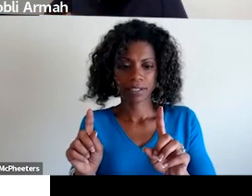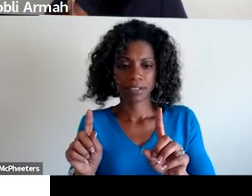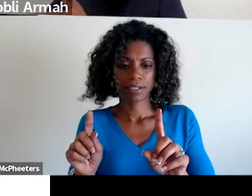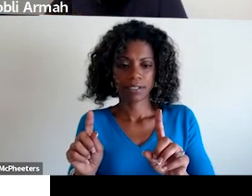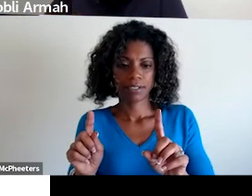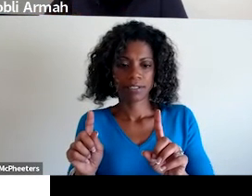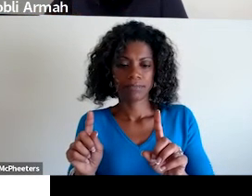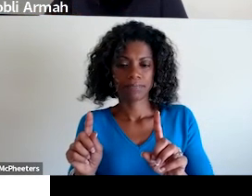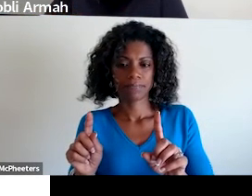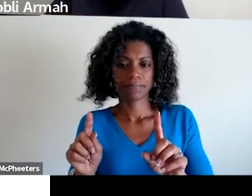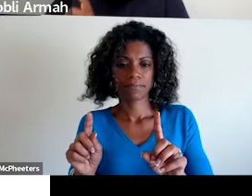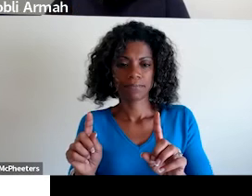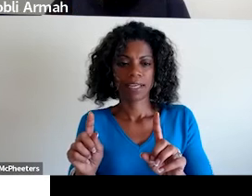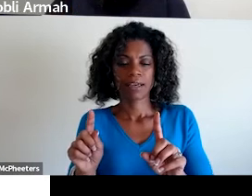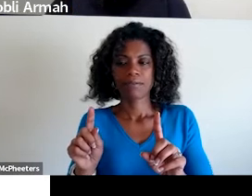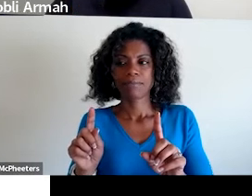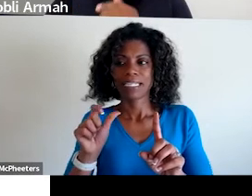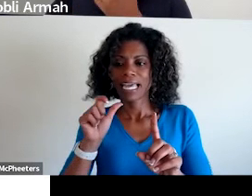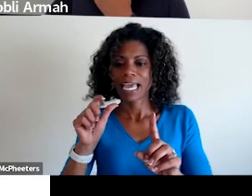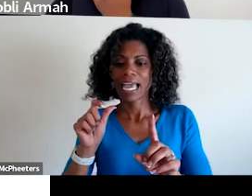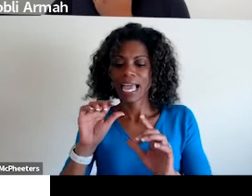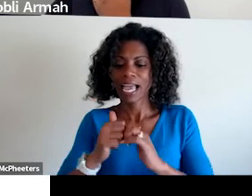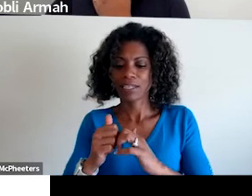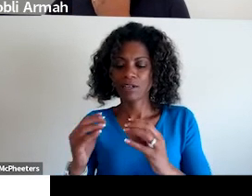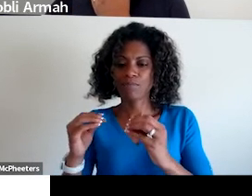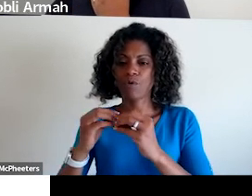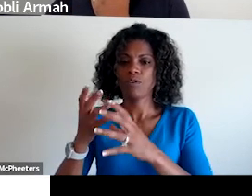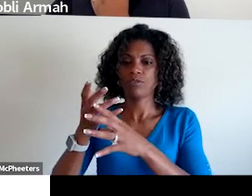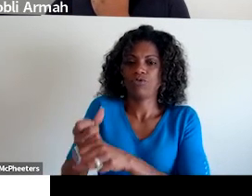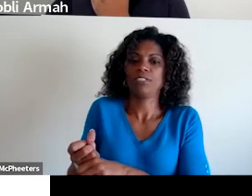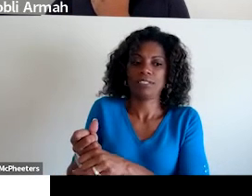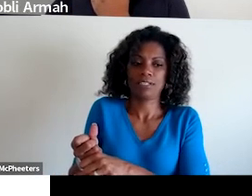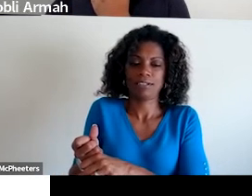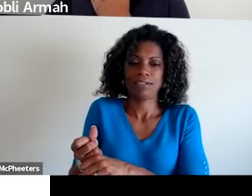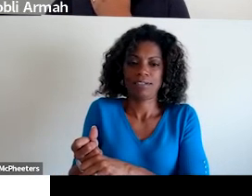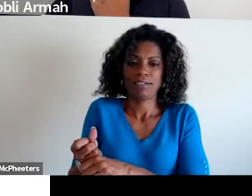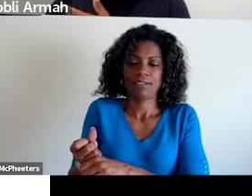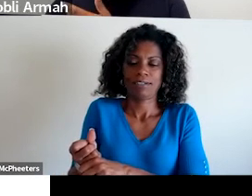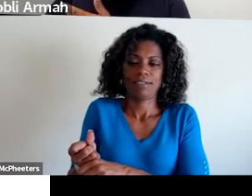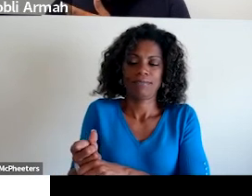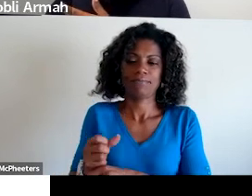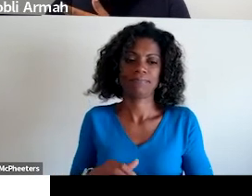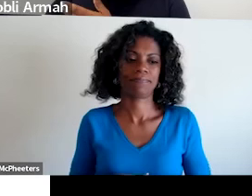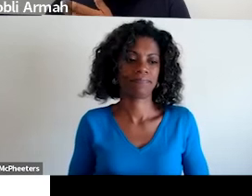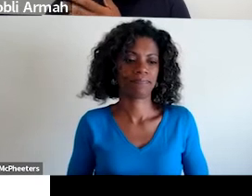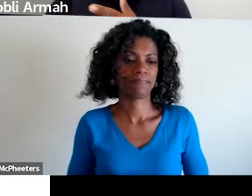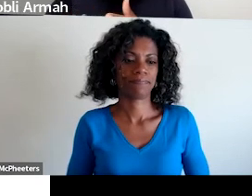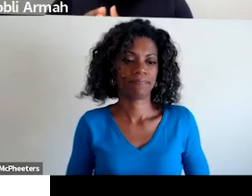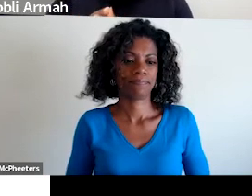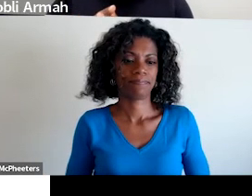are more trusted. So that's important. Last point in here is that we just have to figure